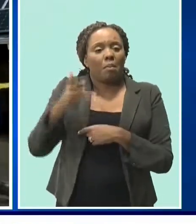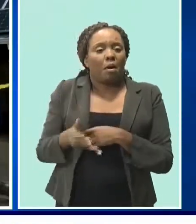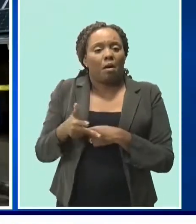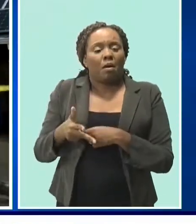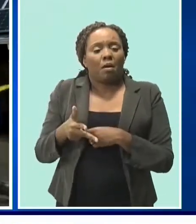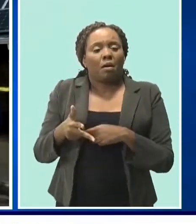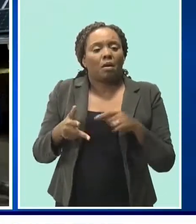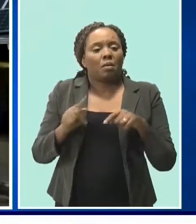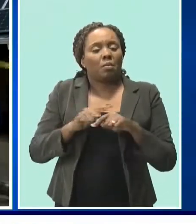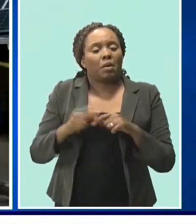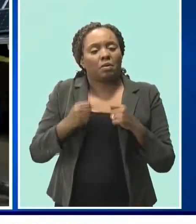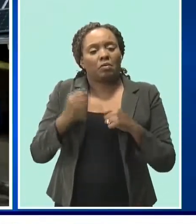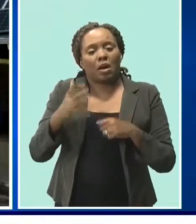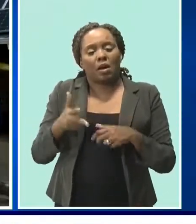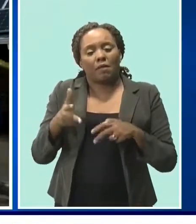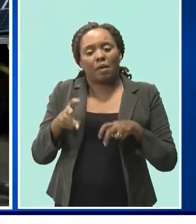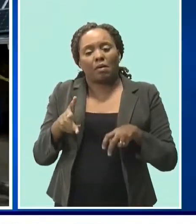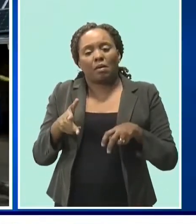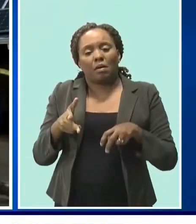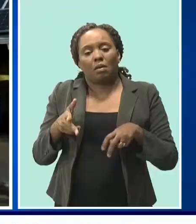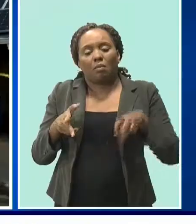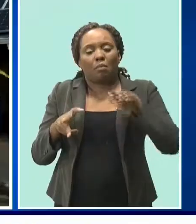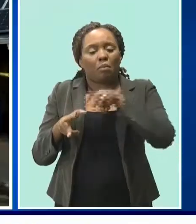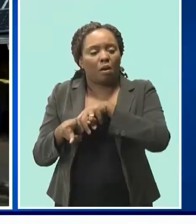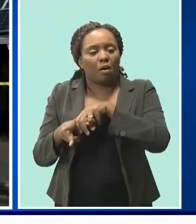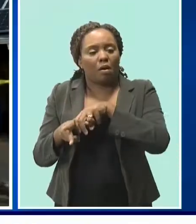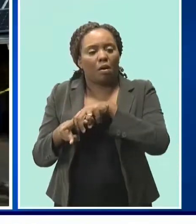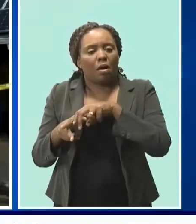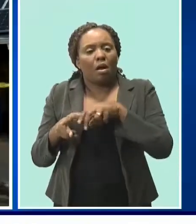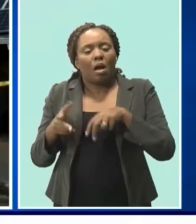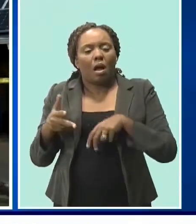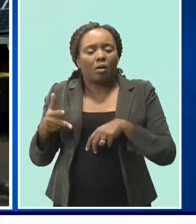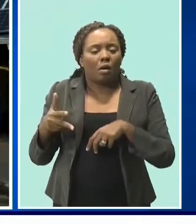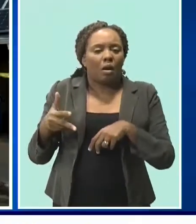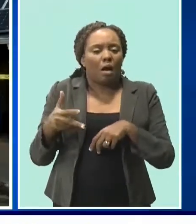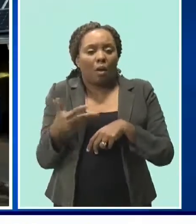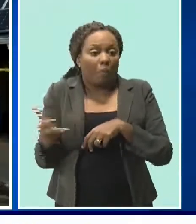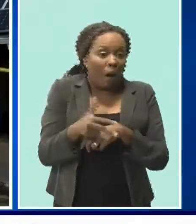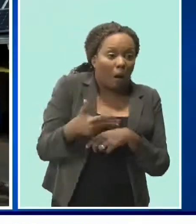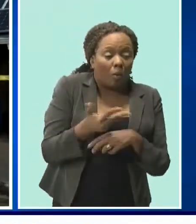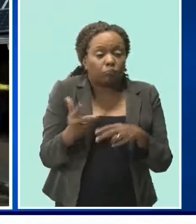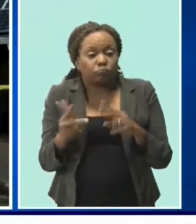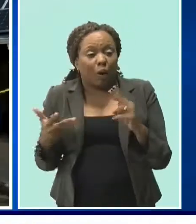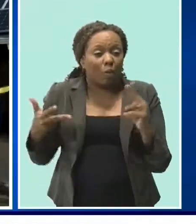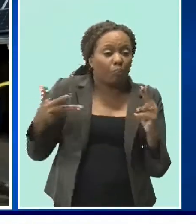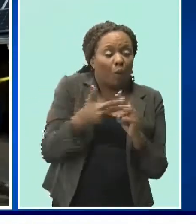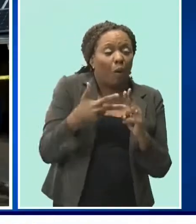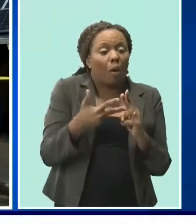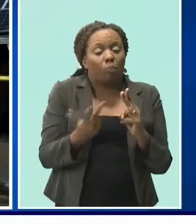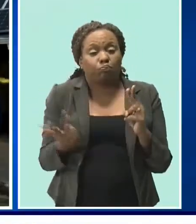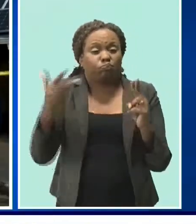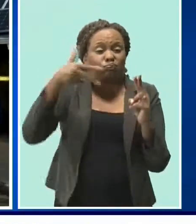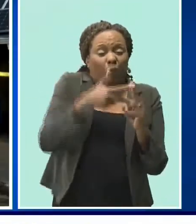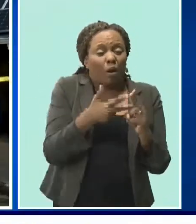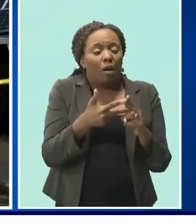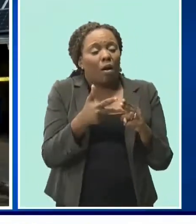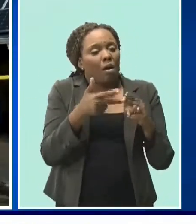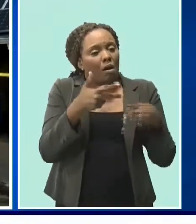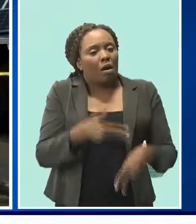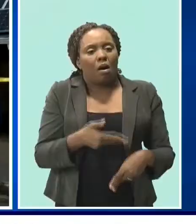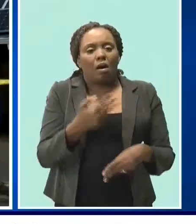entered the vehicle to drive away and for some reason lost control, and it went right over through the car park,